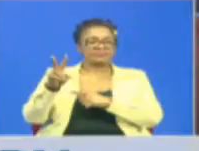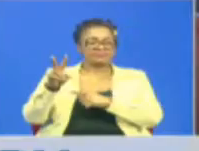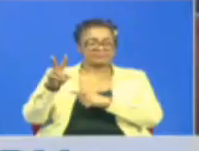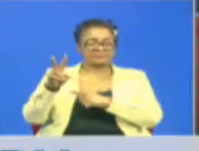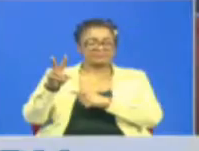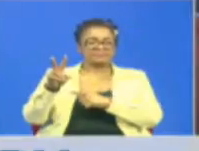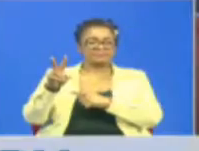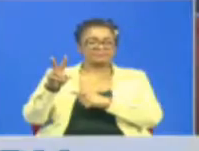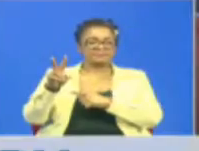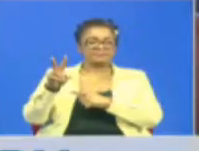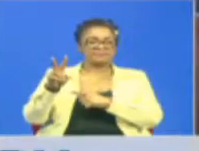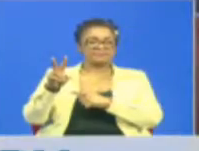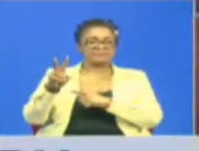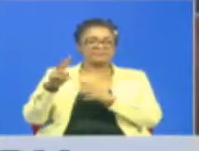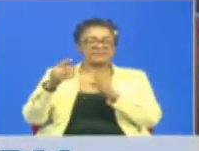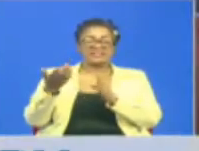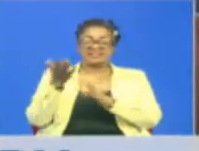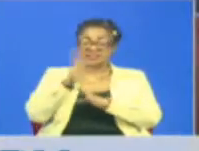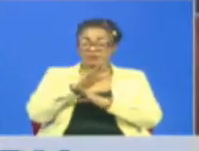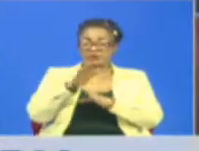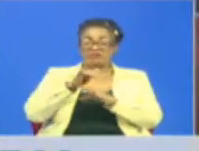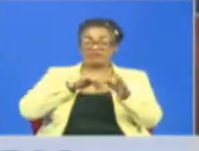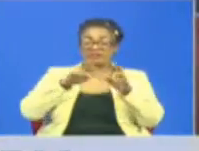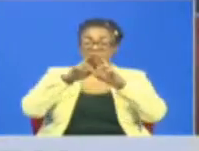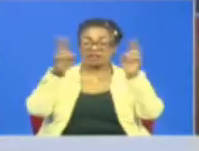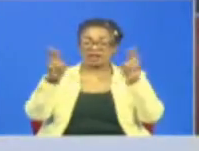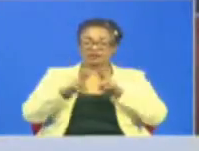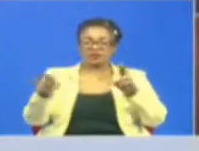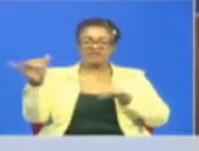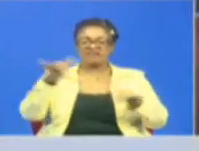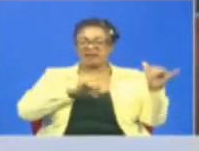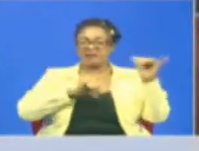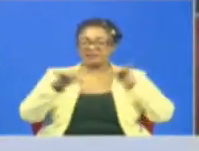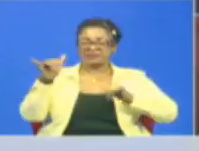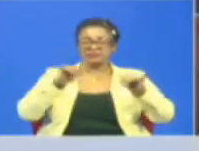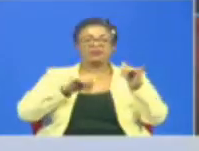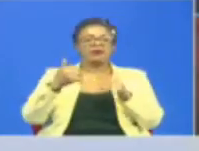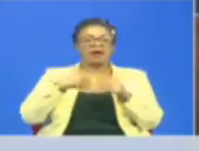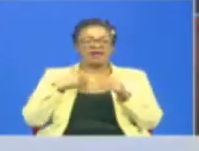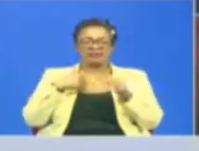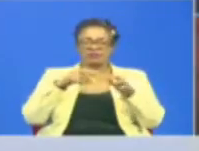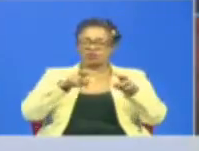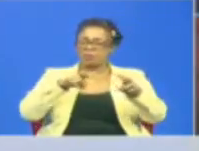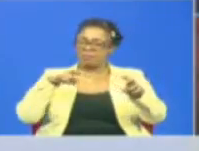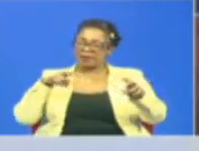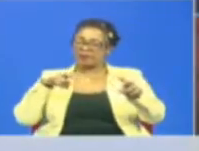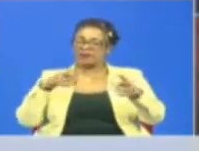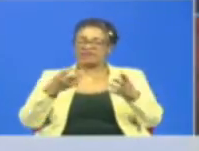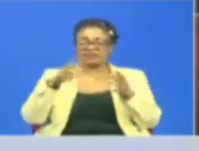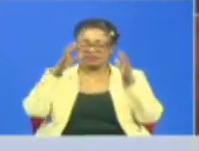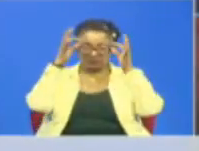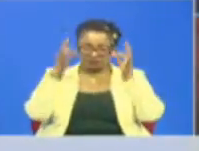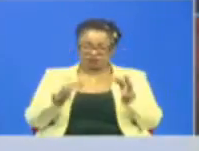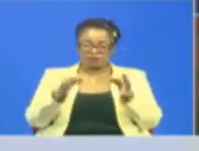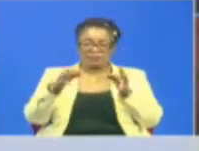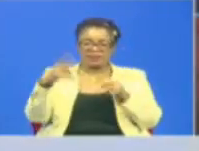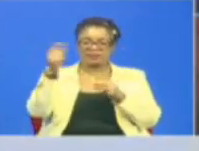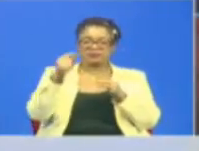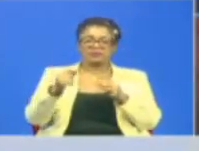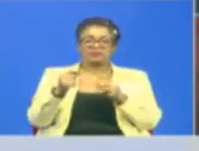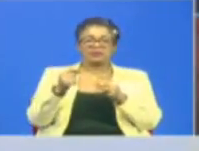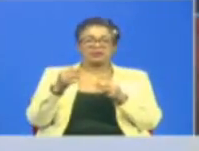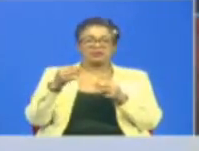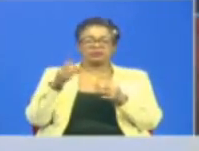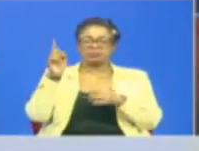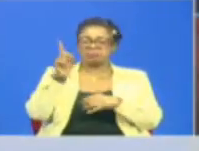Now, resumption of international flights in Kenya on Saturday suffered the drawback of the decision by Tanzania to bar Kenya Airways